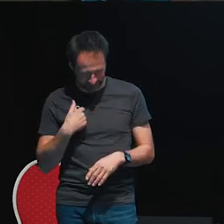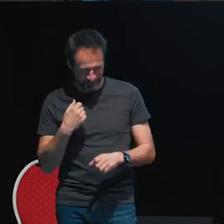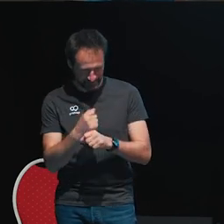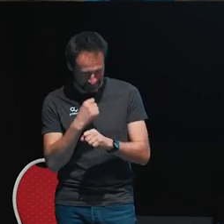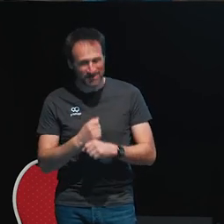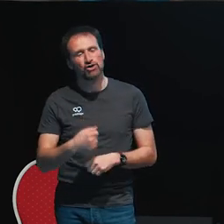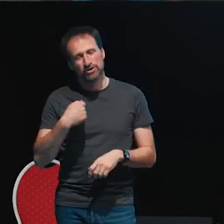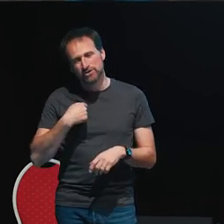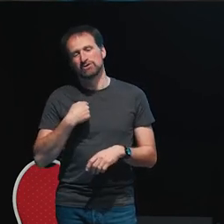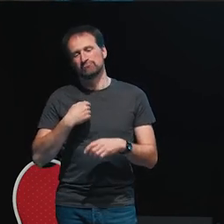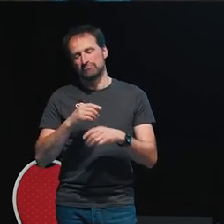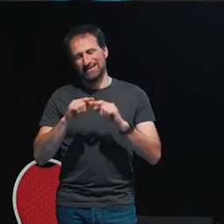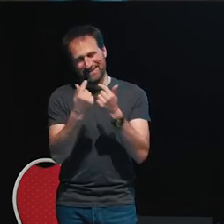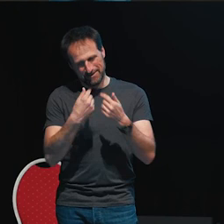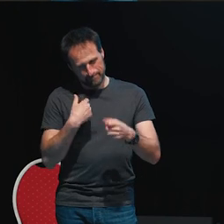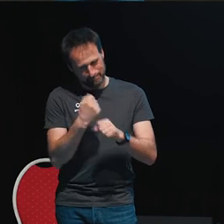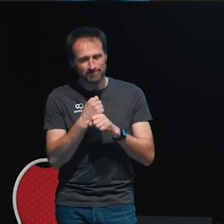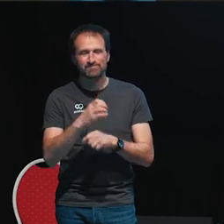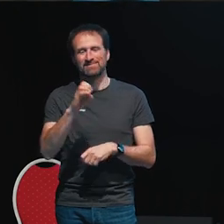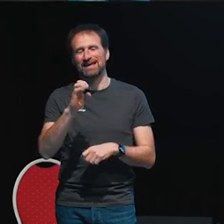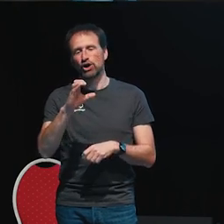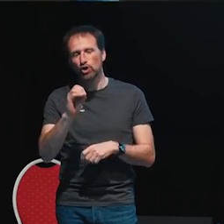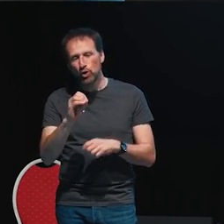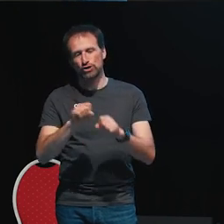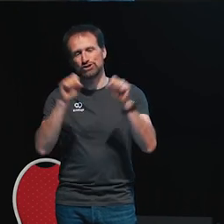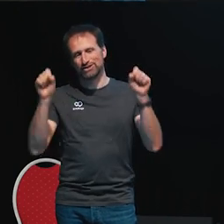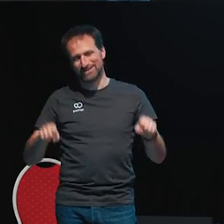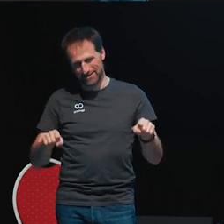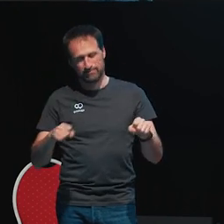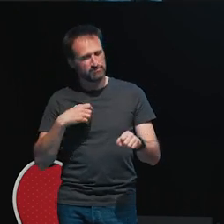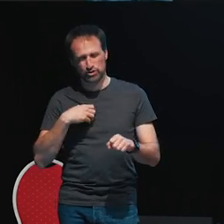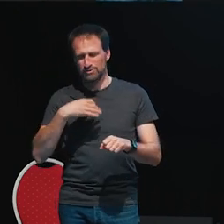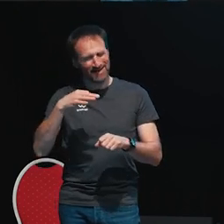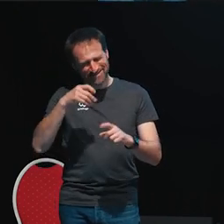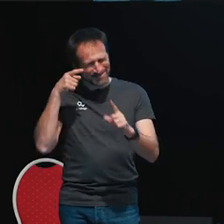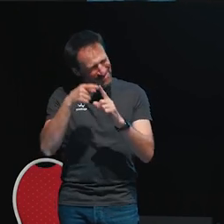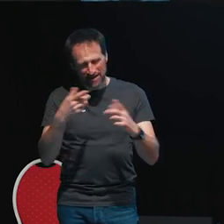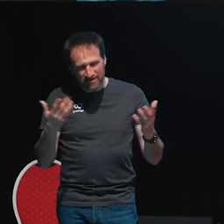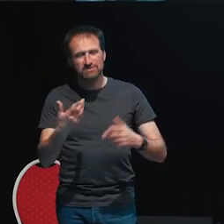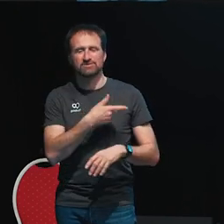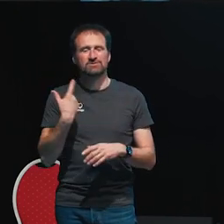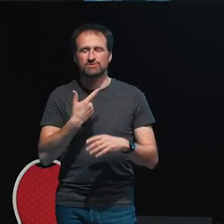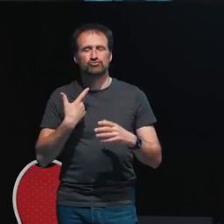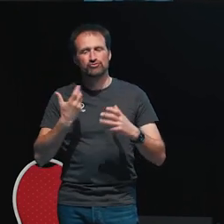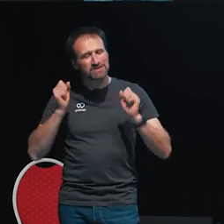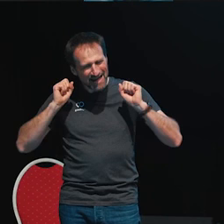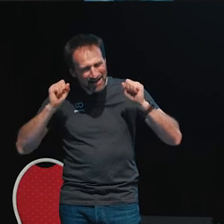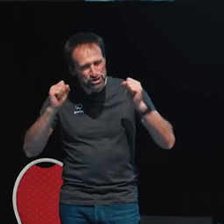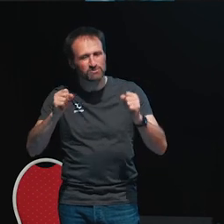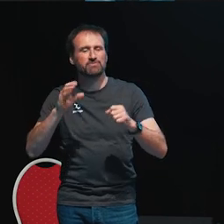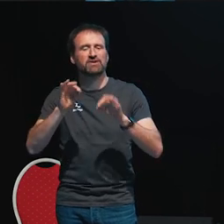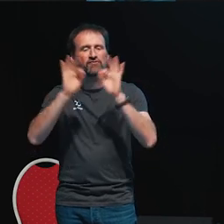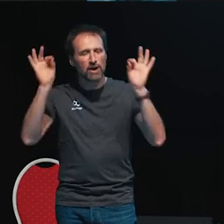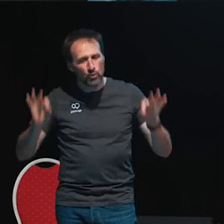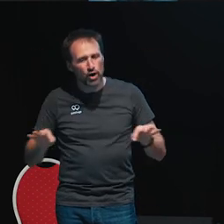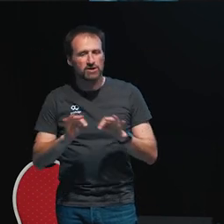called Ecosystem, and so our single purpose is to make sure that our engagements with frameworks, build